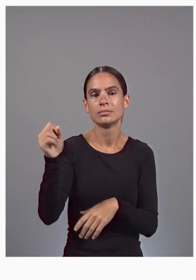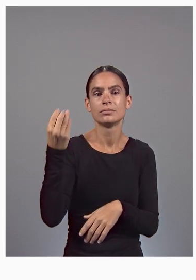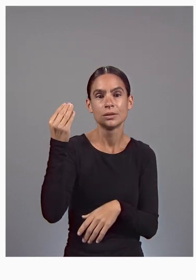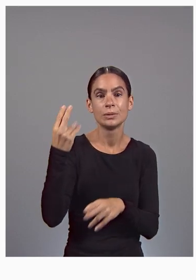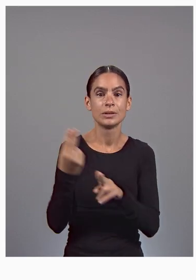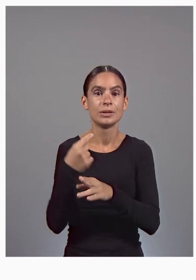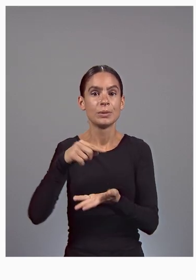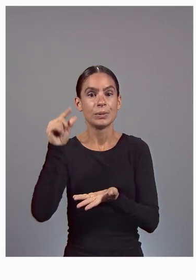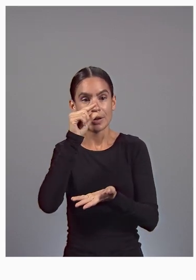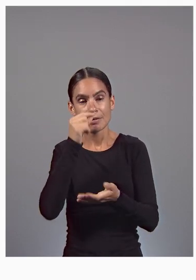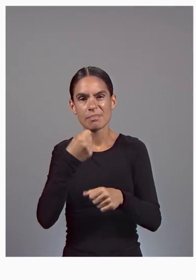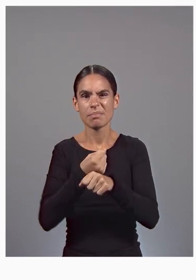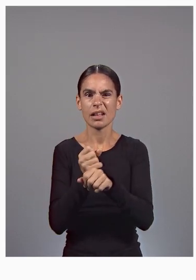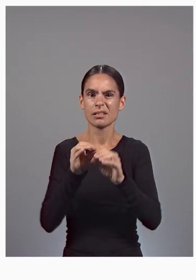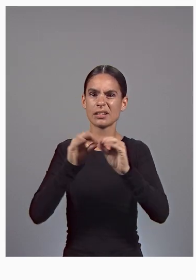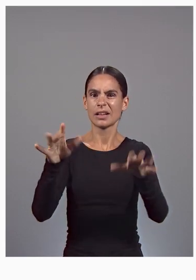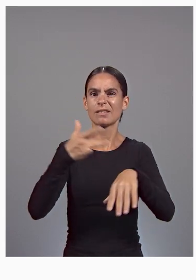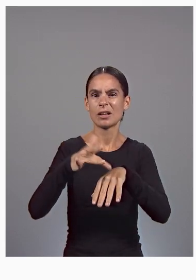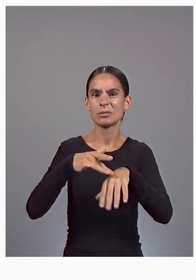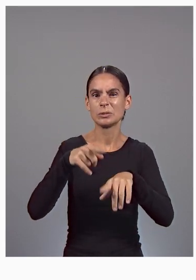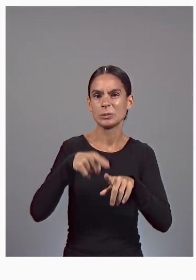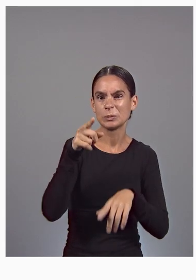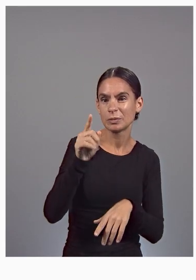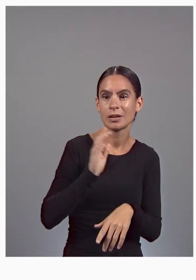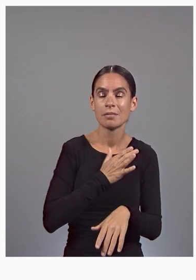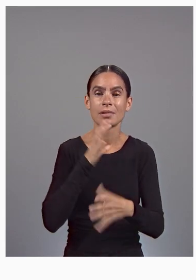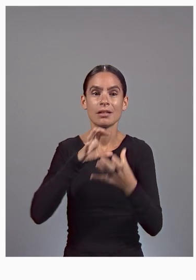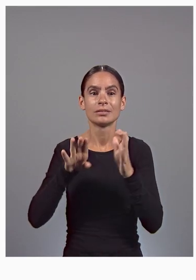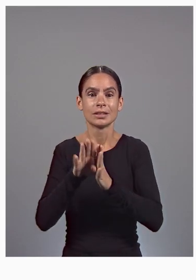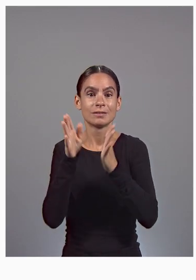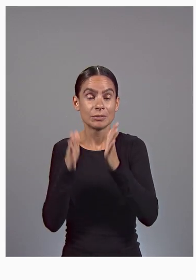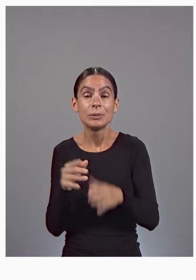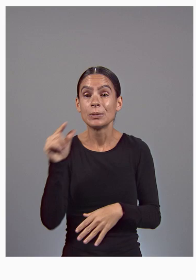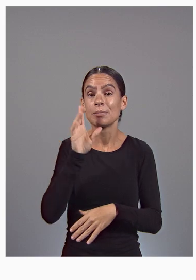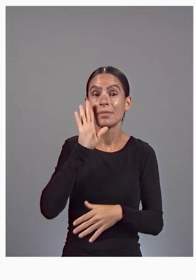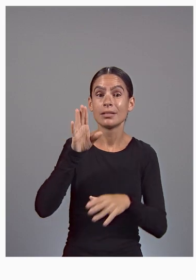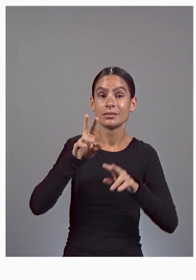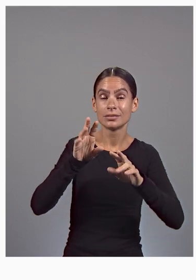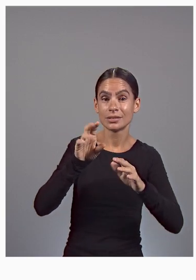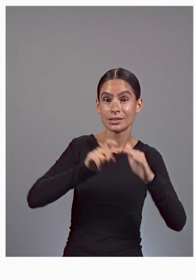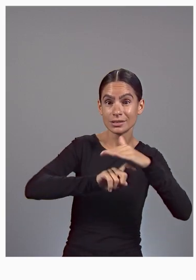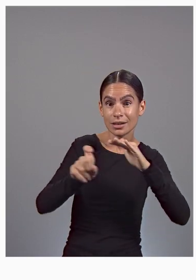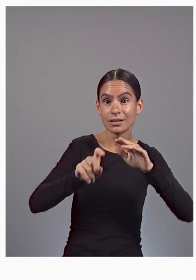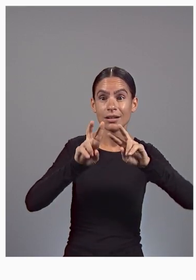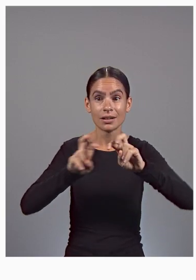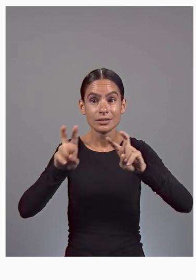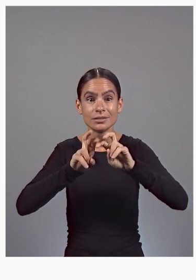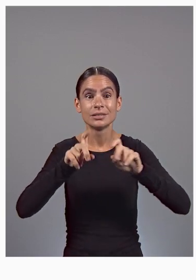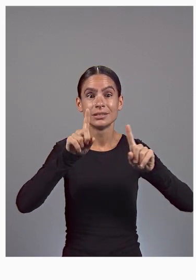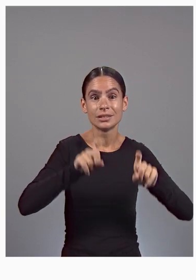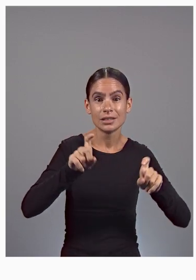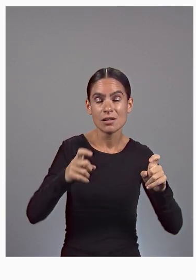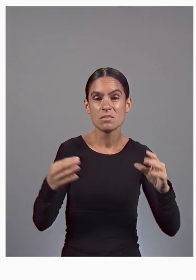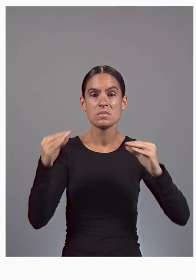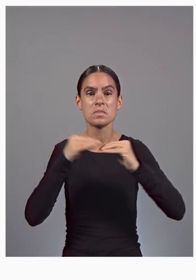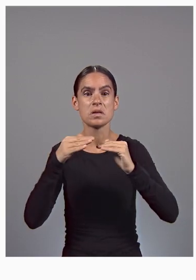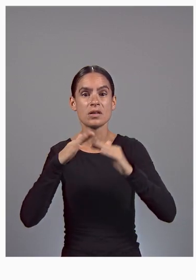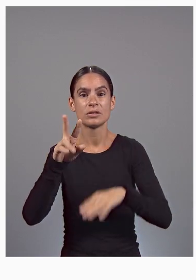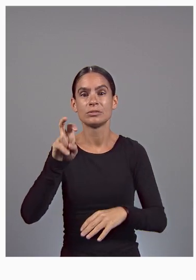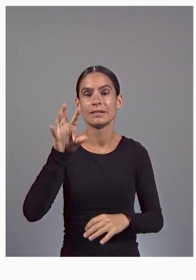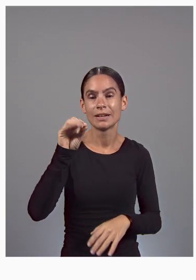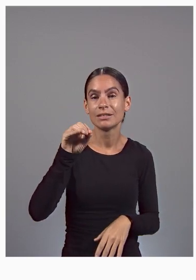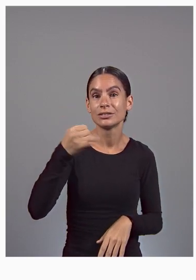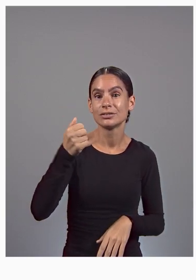developers. Google will scan, analyze, and fuzz test more than 250 Java and Python packages for security vulnerabilities on